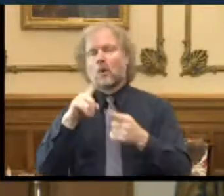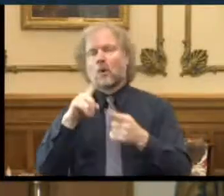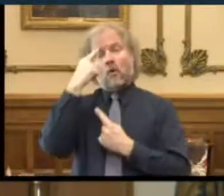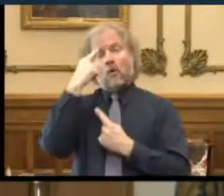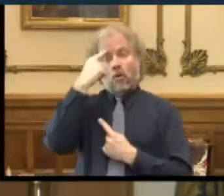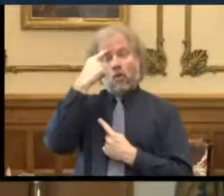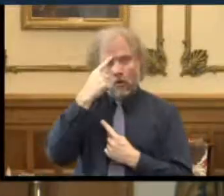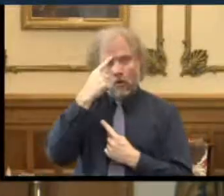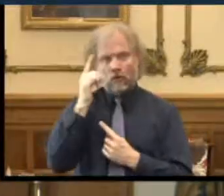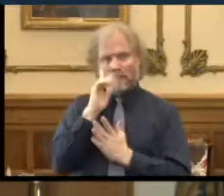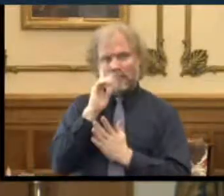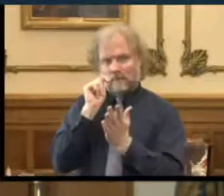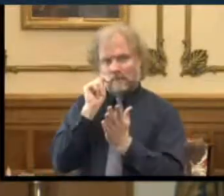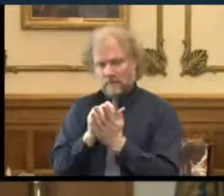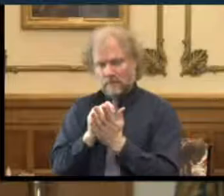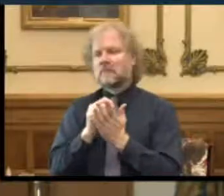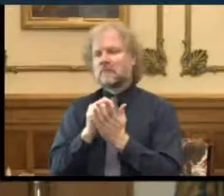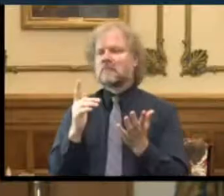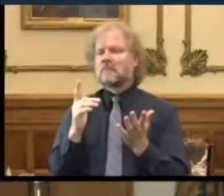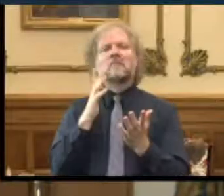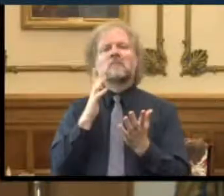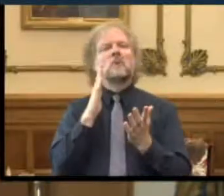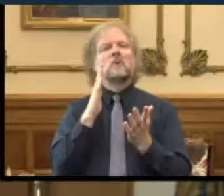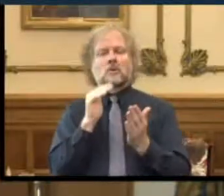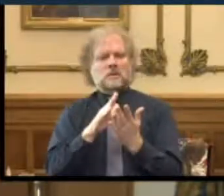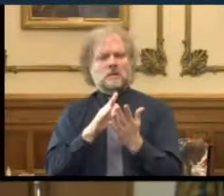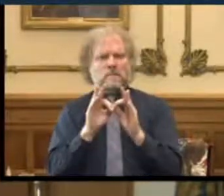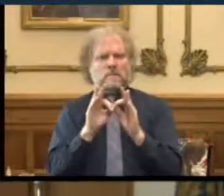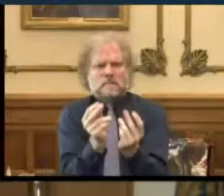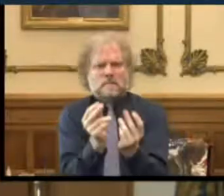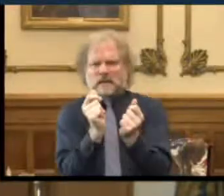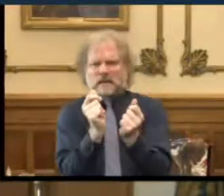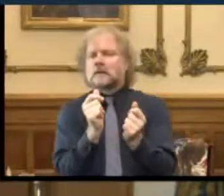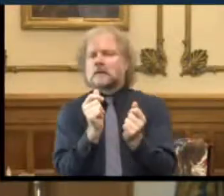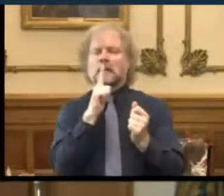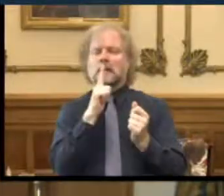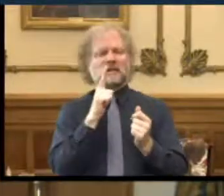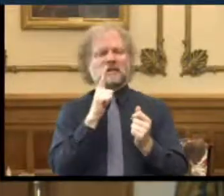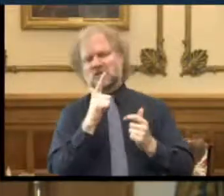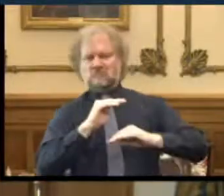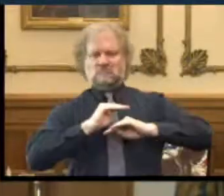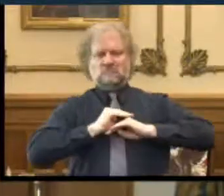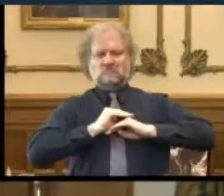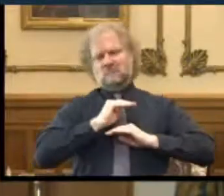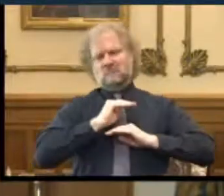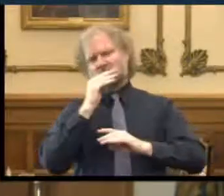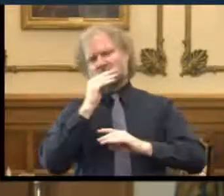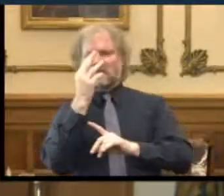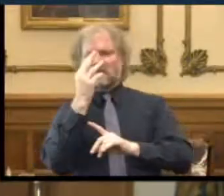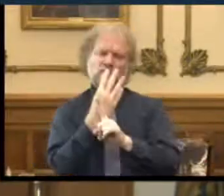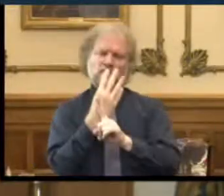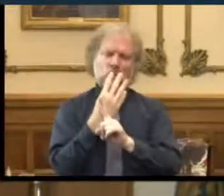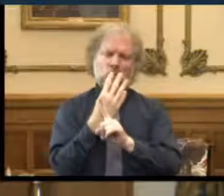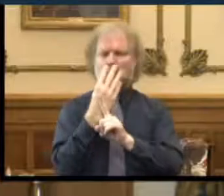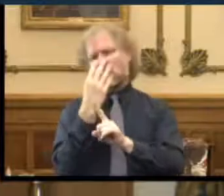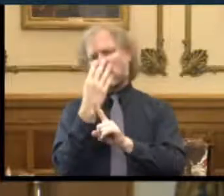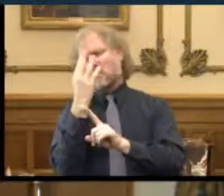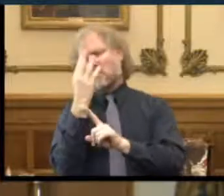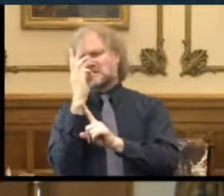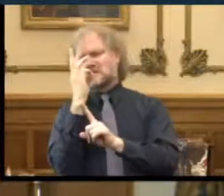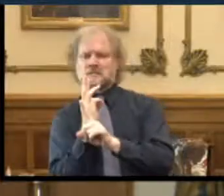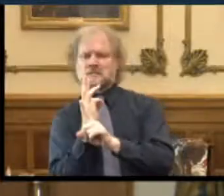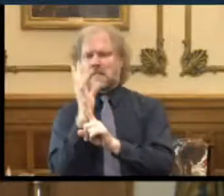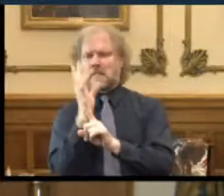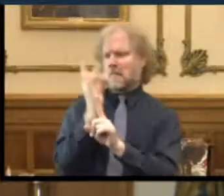was the immediate needs could be taken care of in the next 4, 6 to 8 months at that time. What